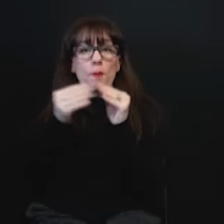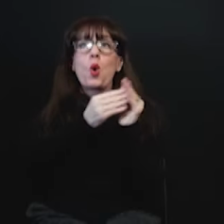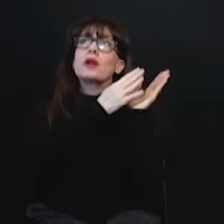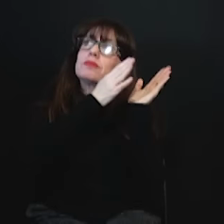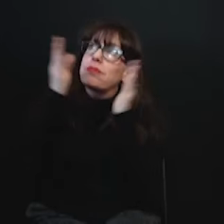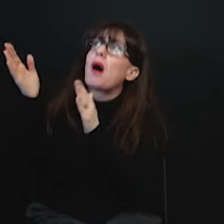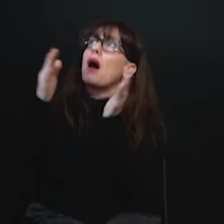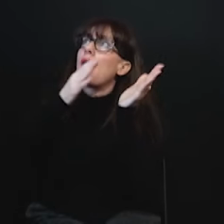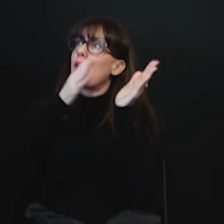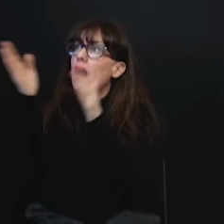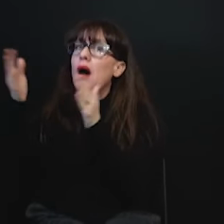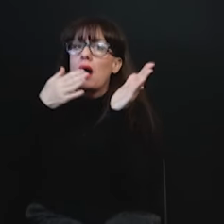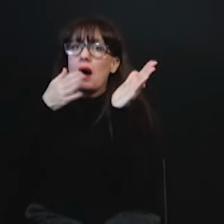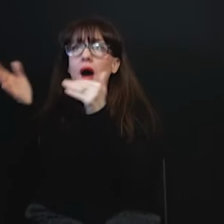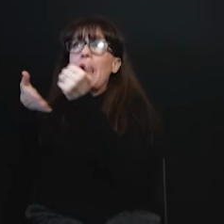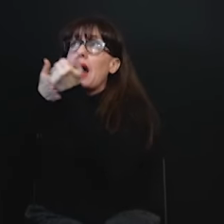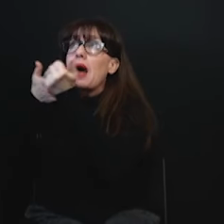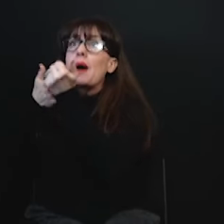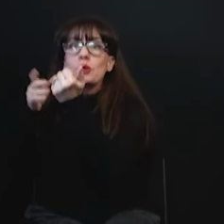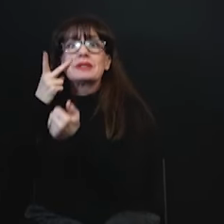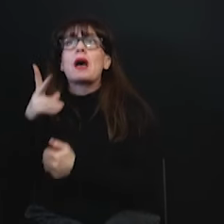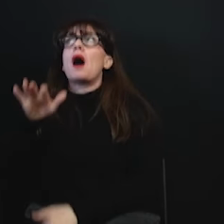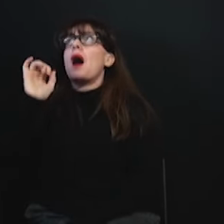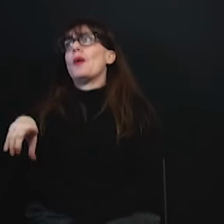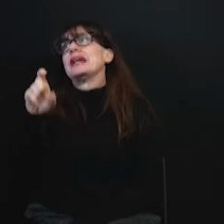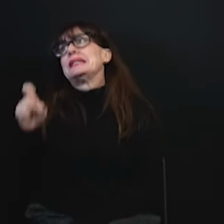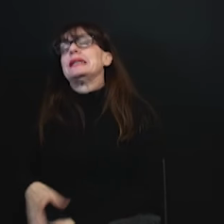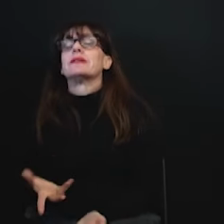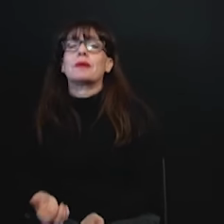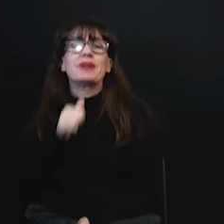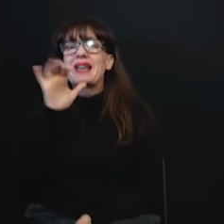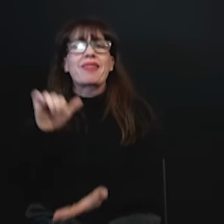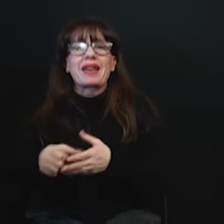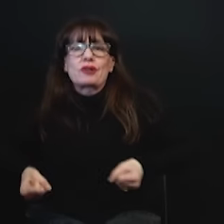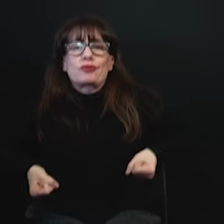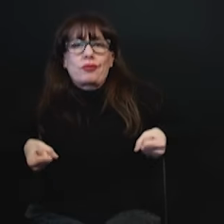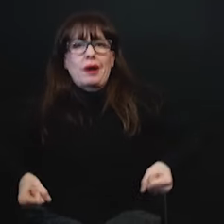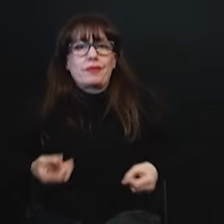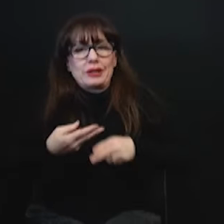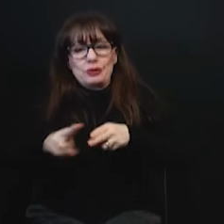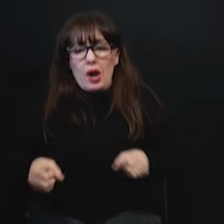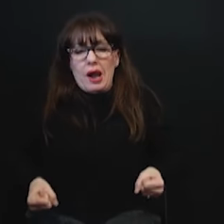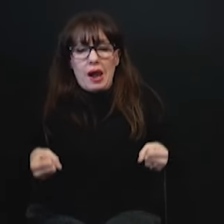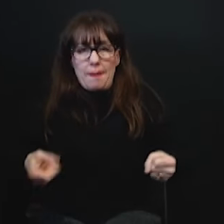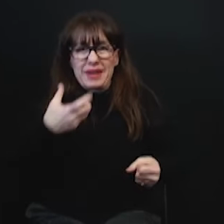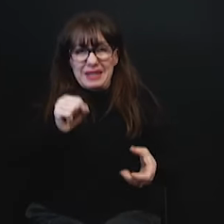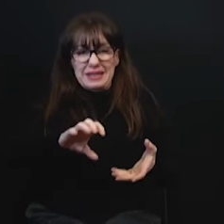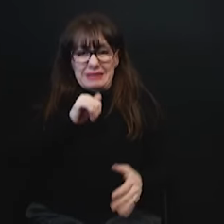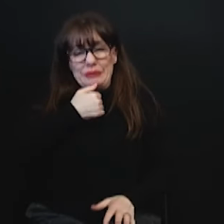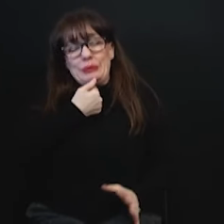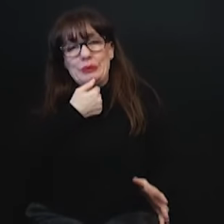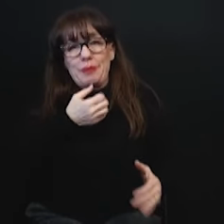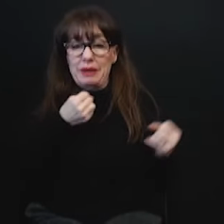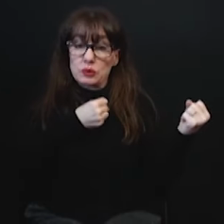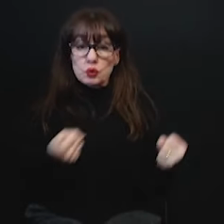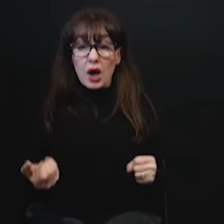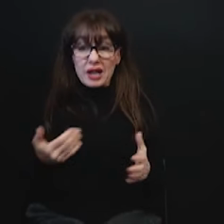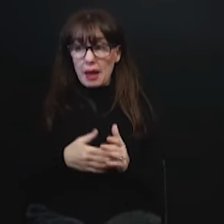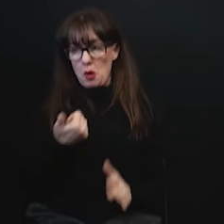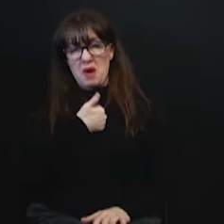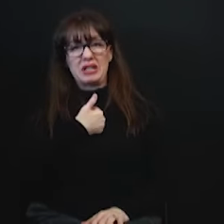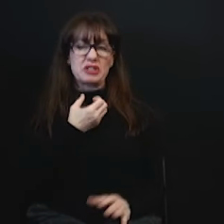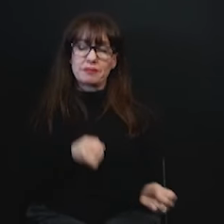the more you will see how much you need Him. It isn't like, oh, I just need you like a pair of crutches for a while, God, because I twisted my ankle. But once I'm strong enough, I can